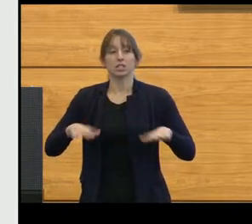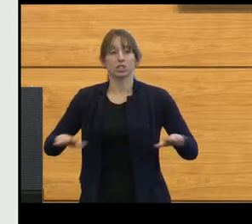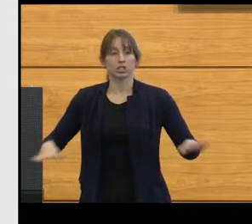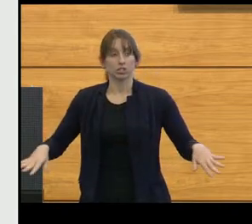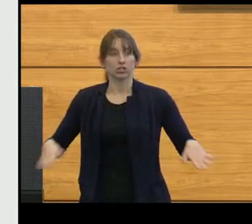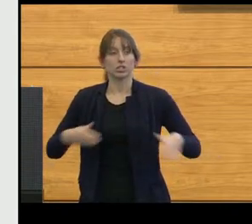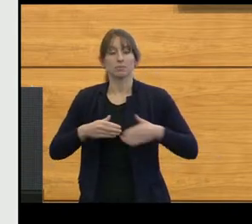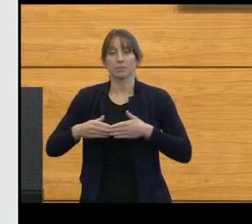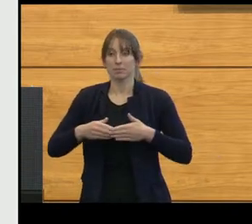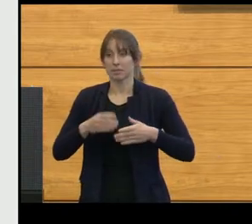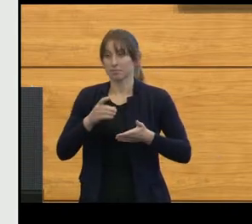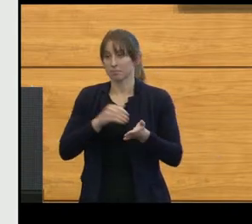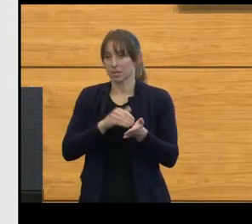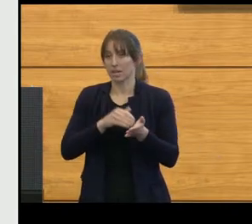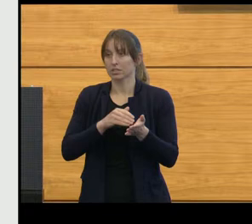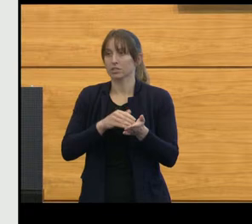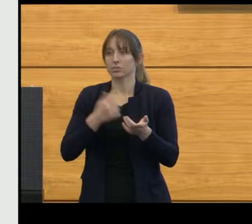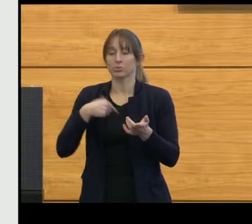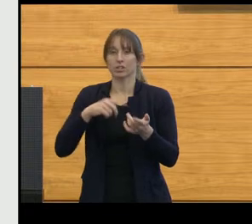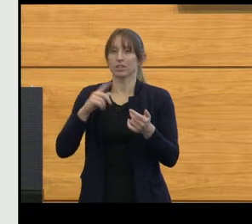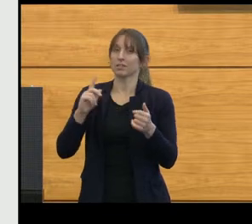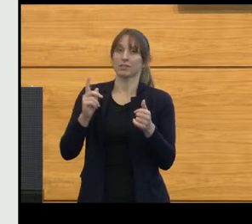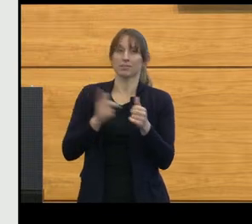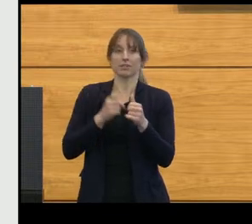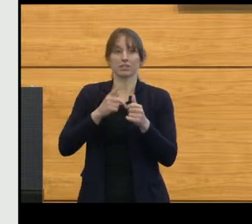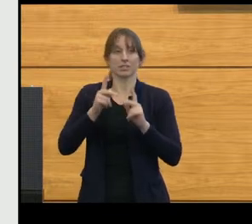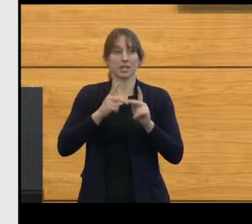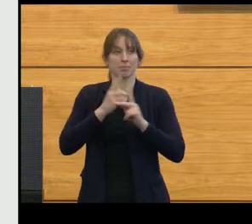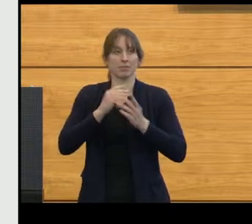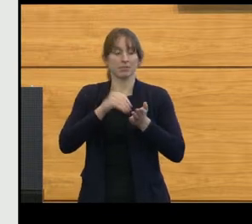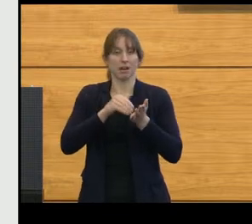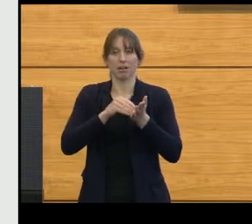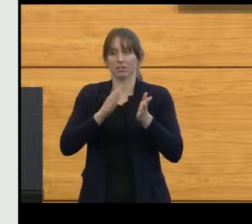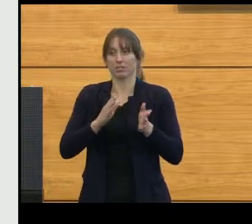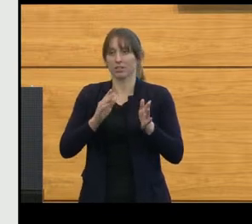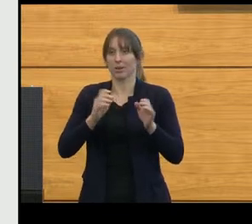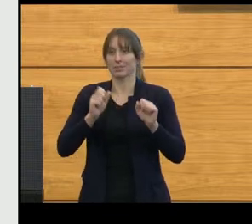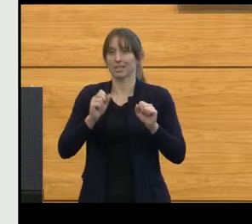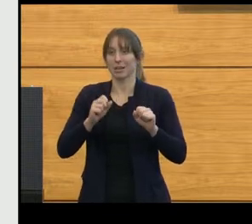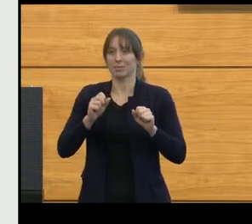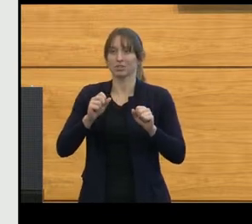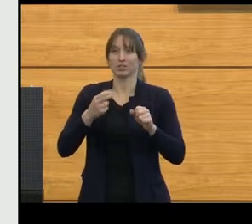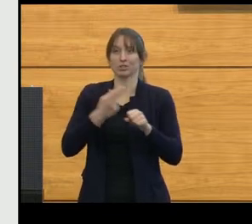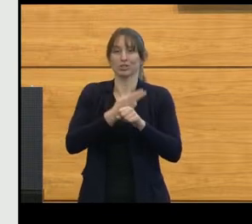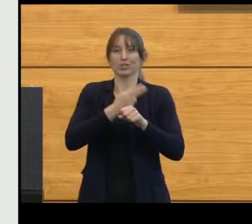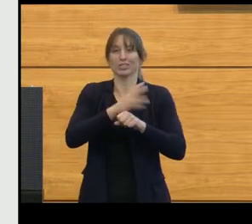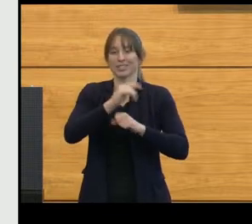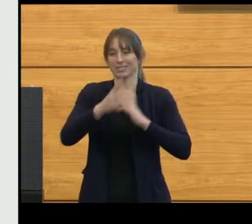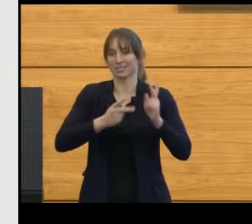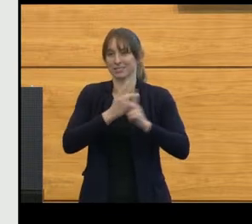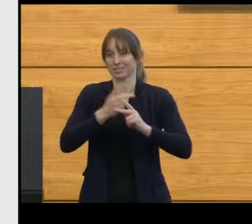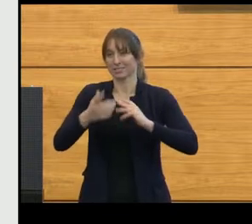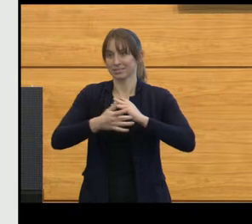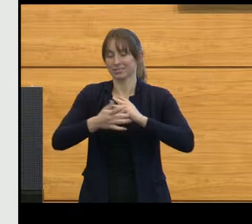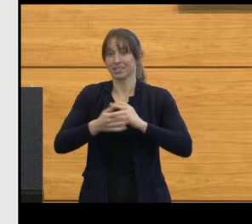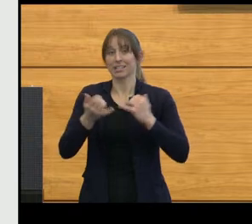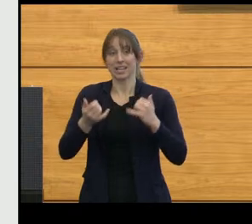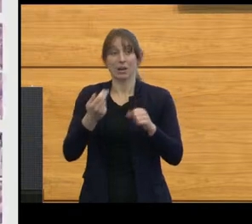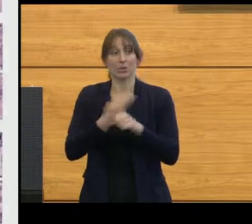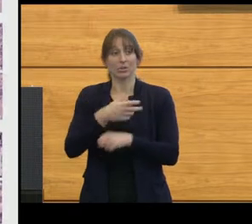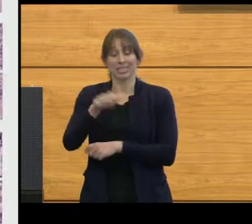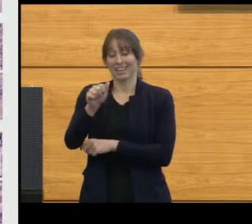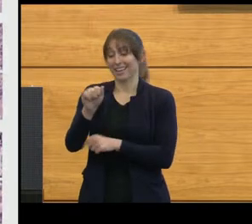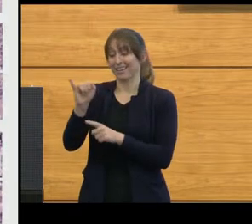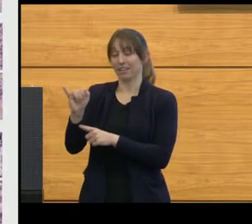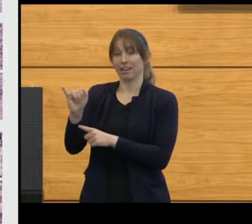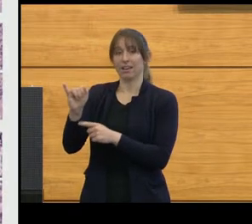on. Using AI, we were able as well to understand now all the various molecular genetics that could